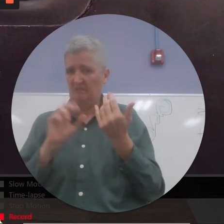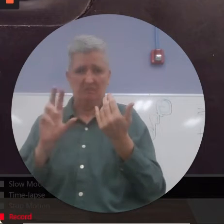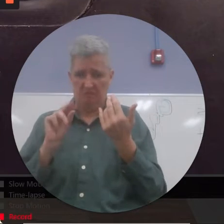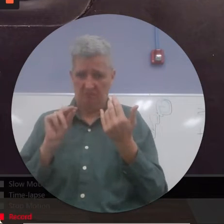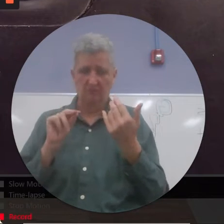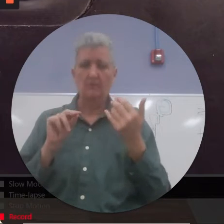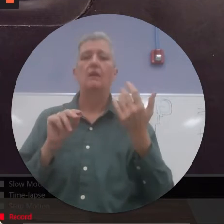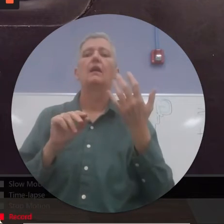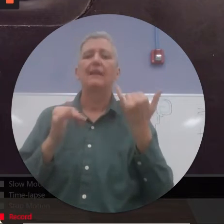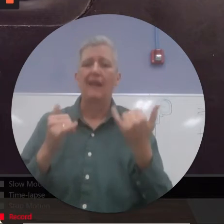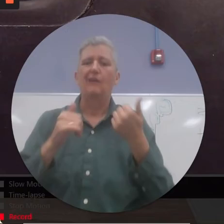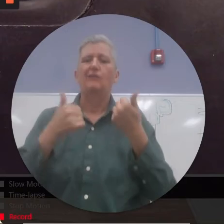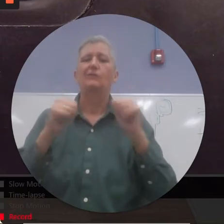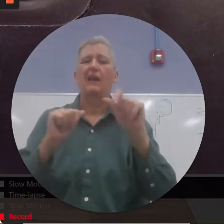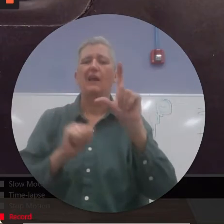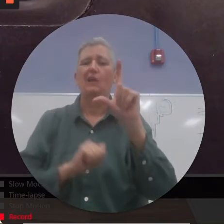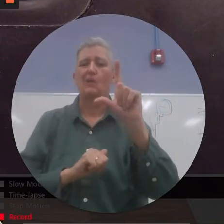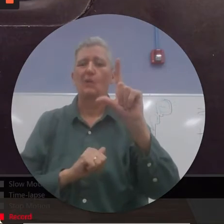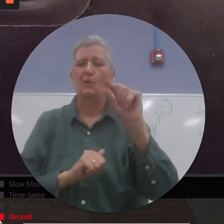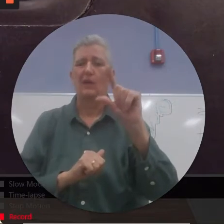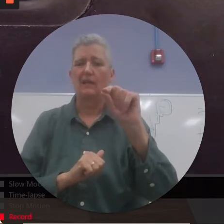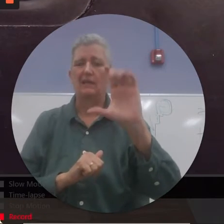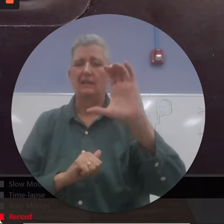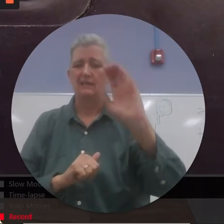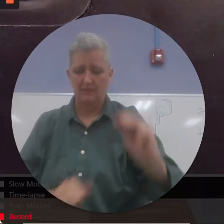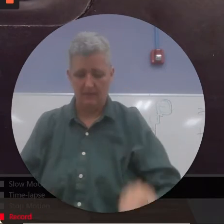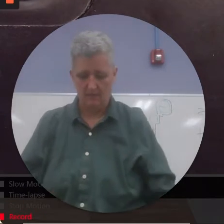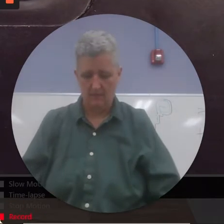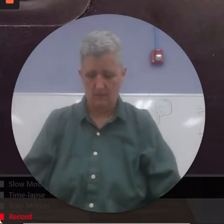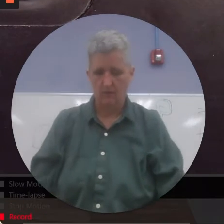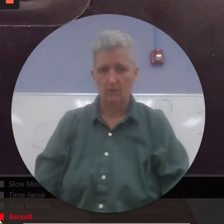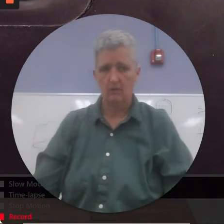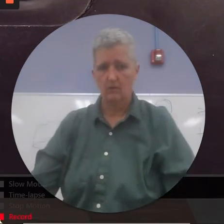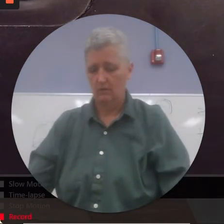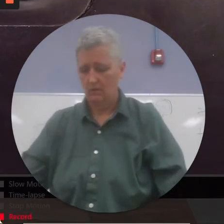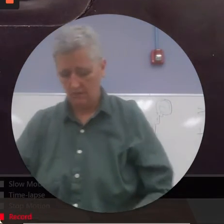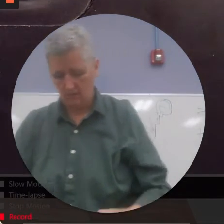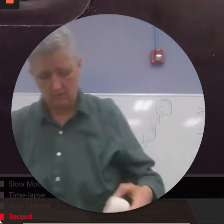way too short. So try 20 centimeters.